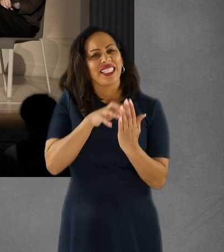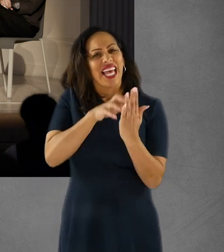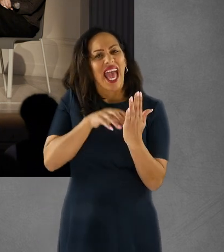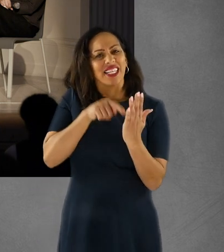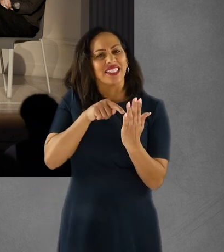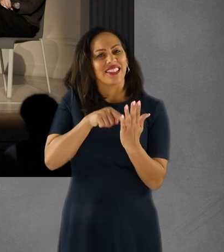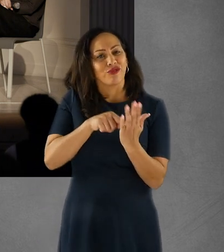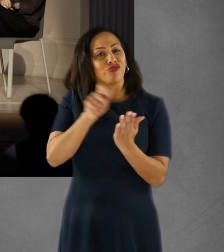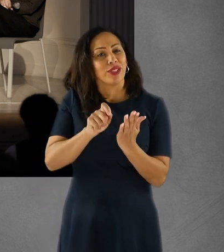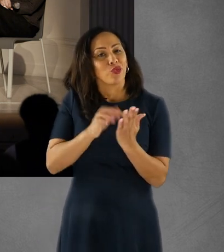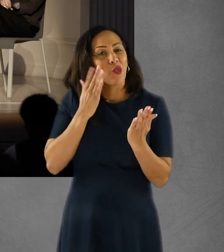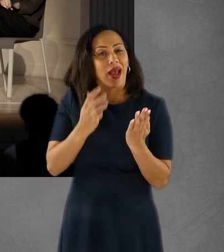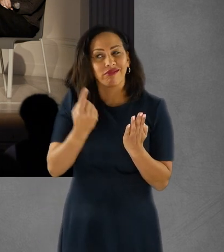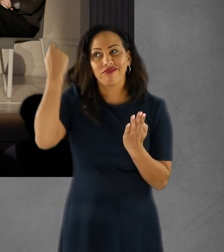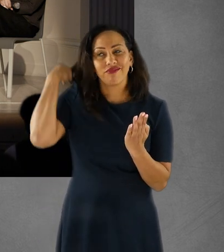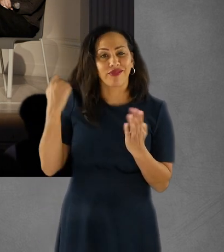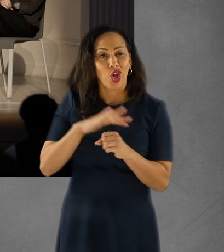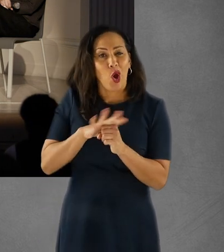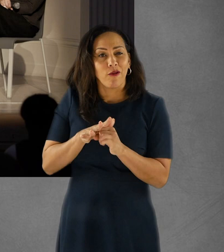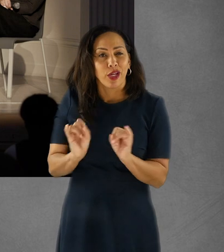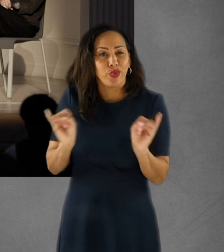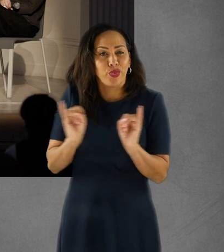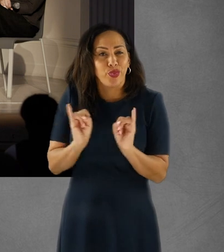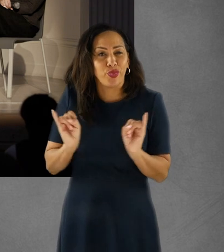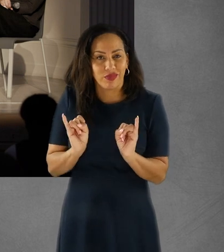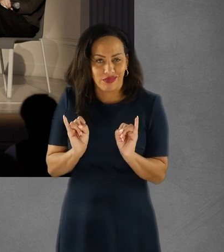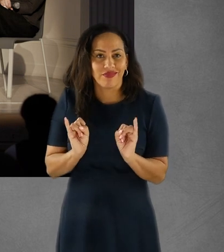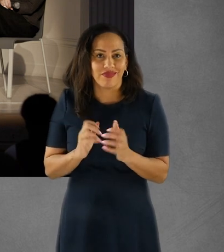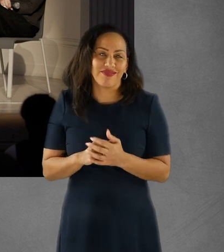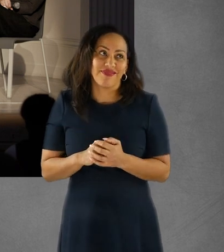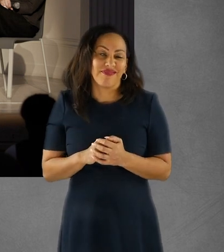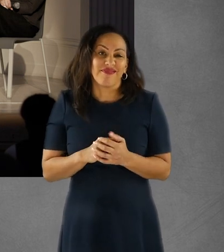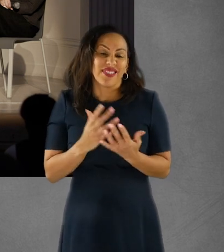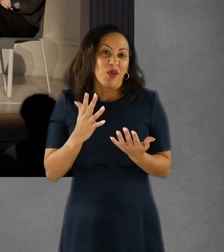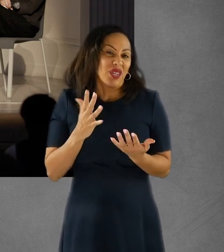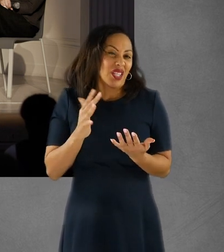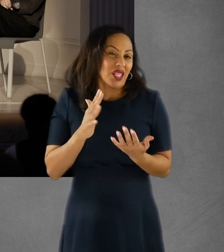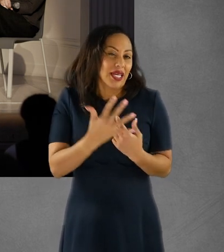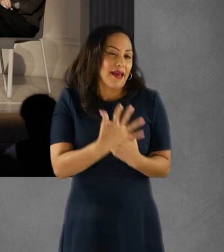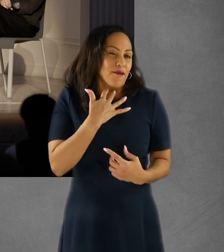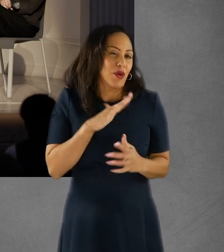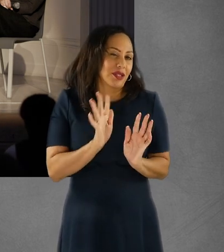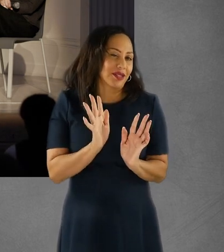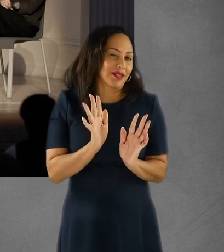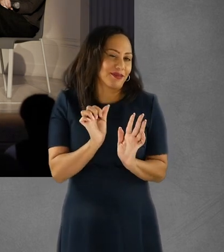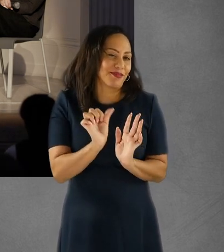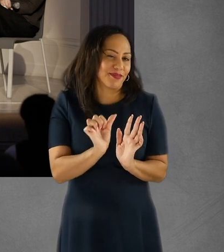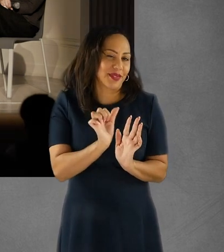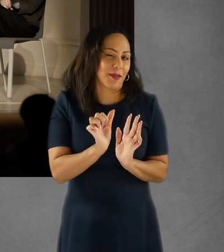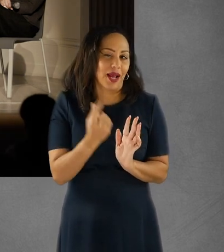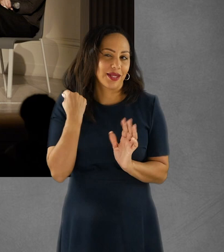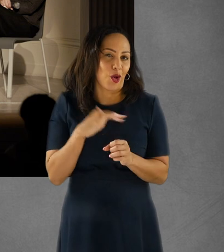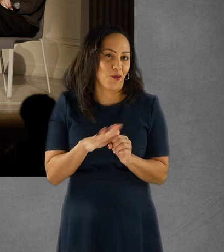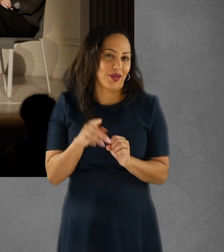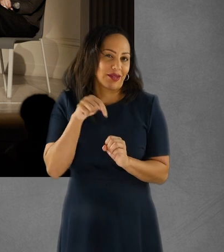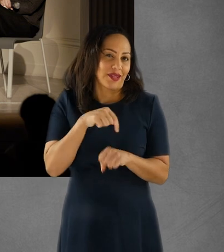cannot say it was not influenced by it. It was very, very much so. But yes, I guess the very beginning of the thinking